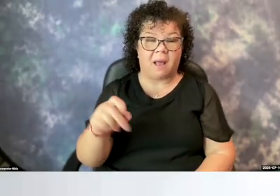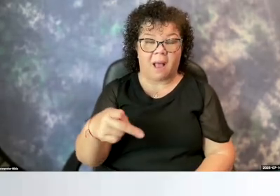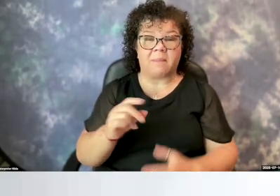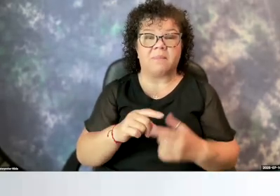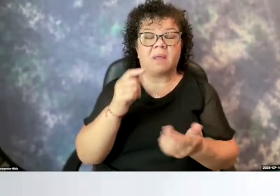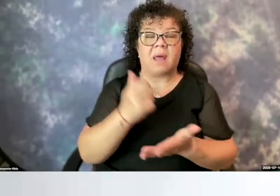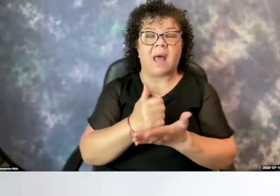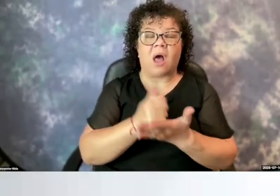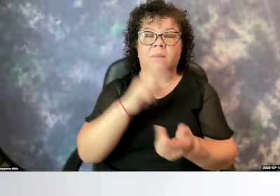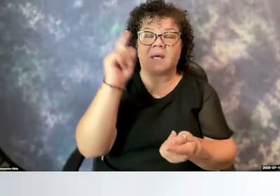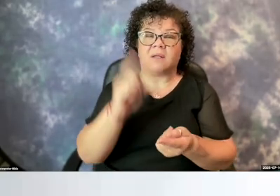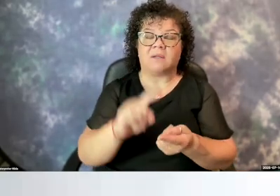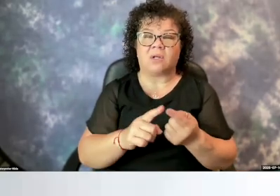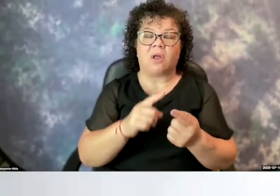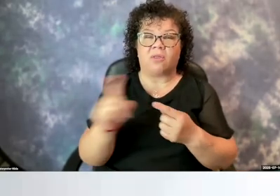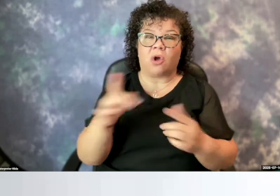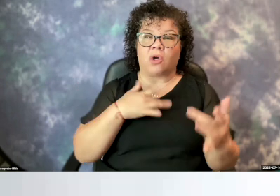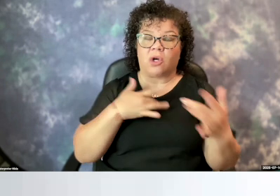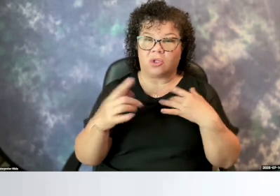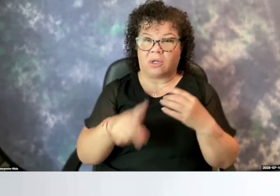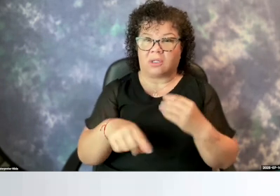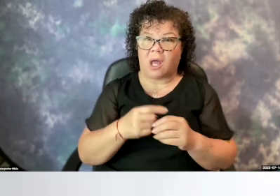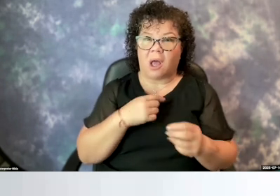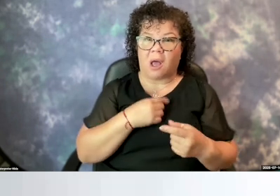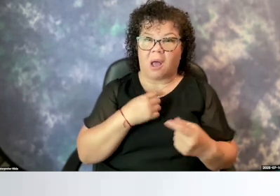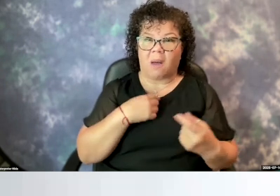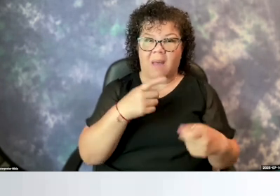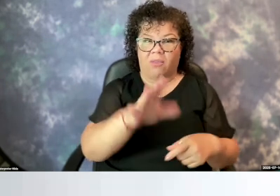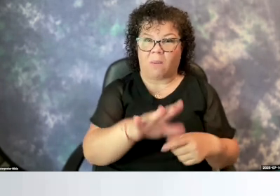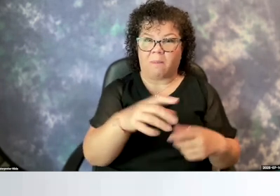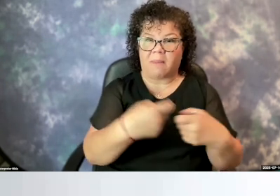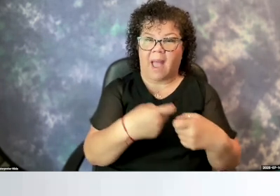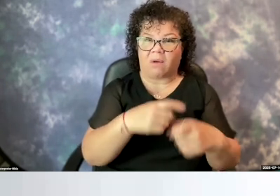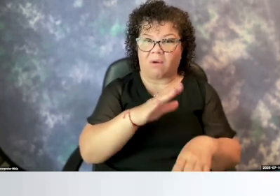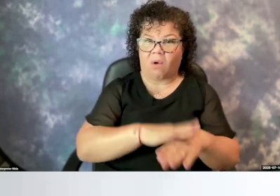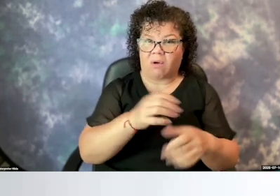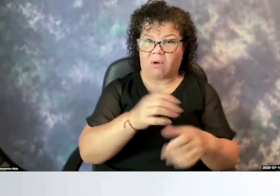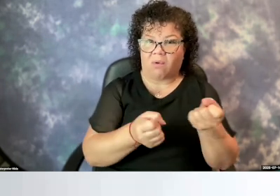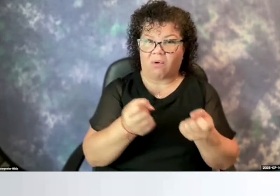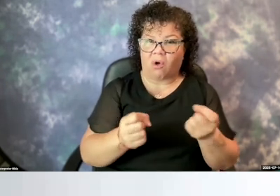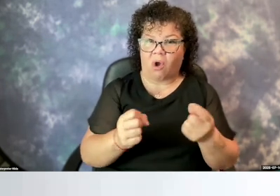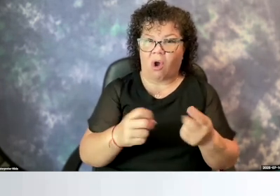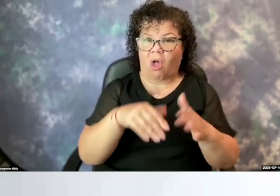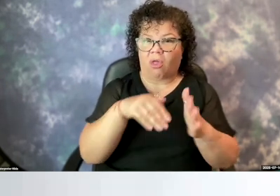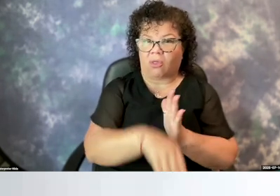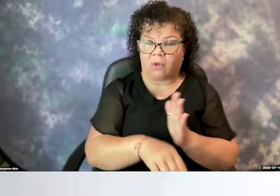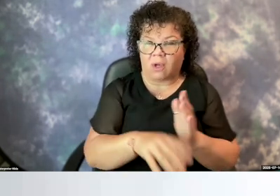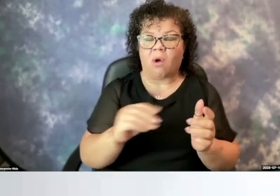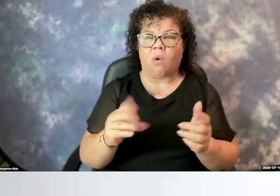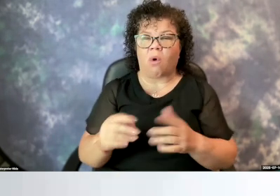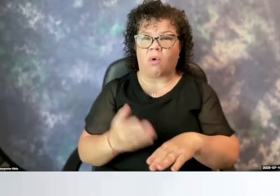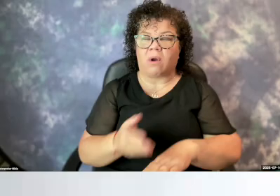Cars for All and DCAP, by helping to alleviate low-income residents' concerns about premature